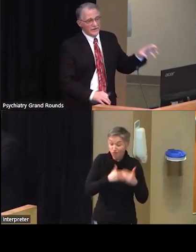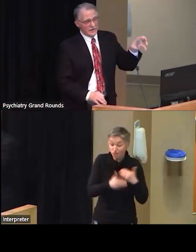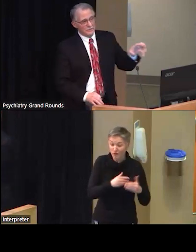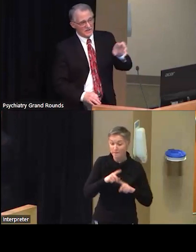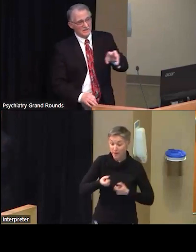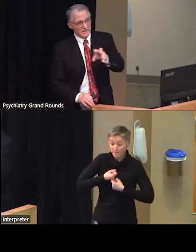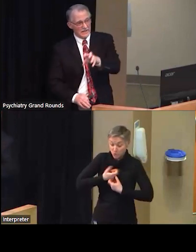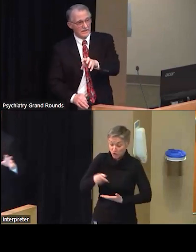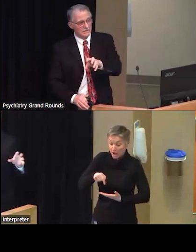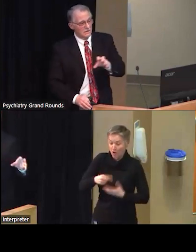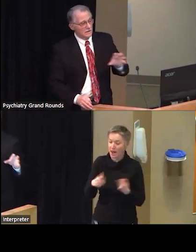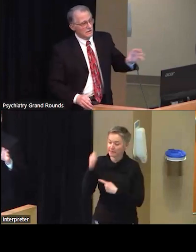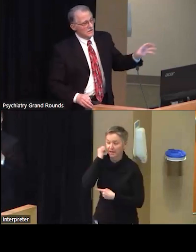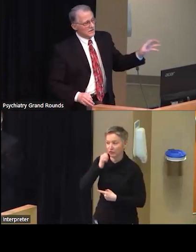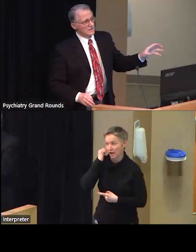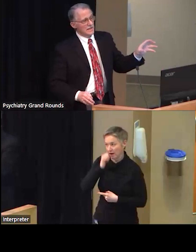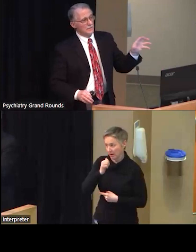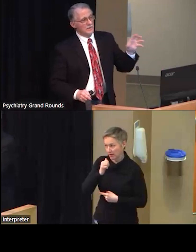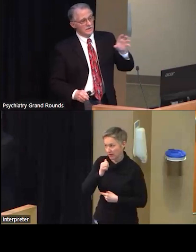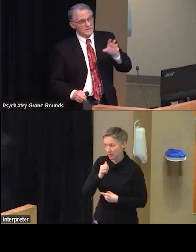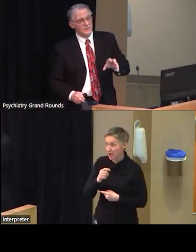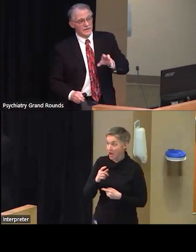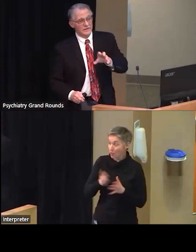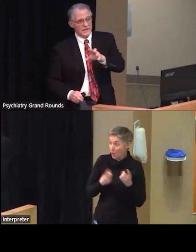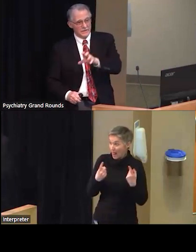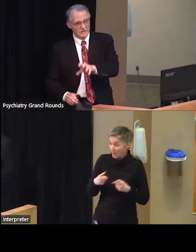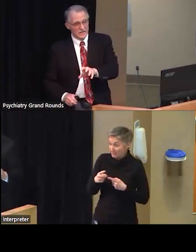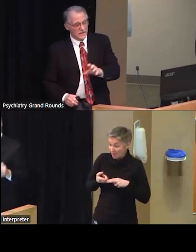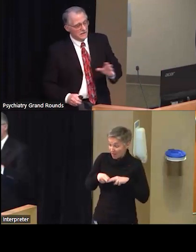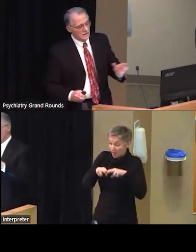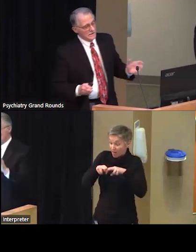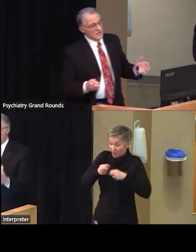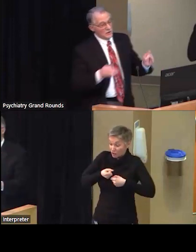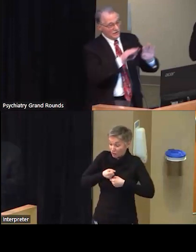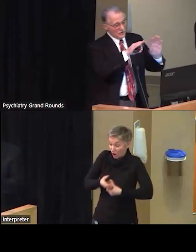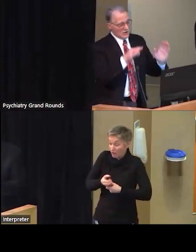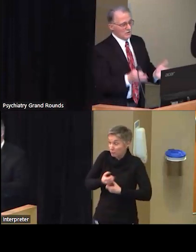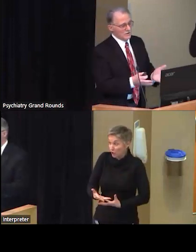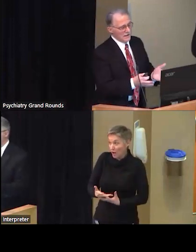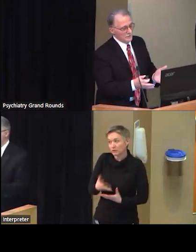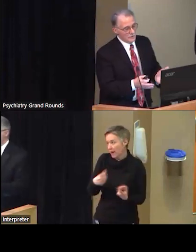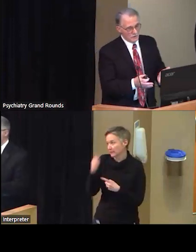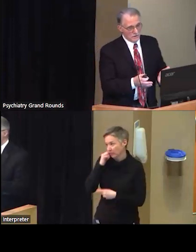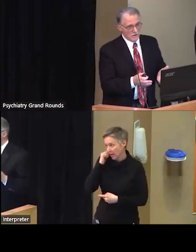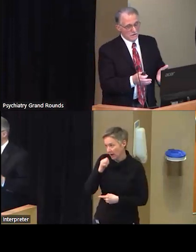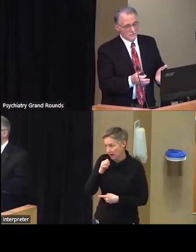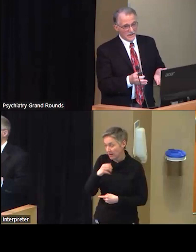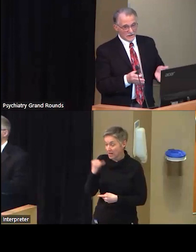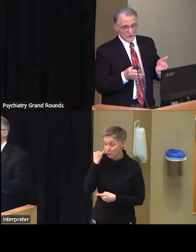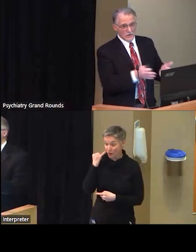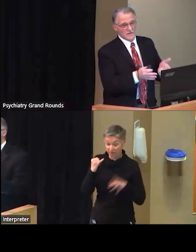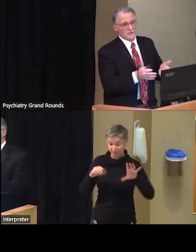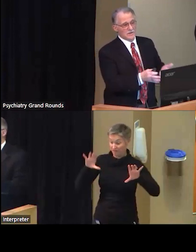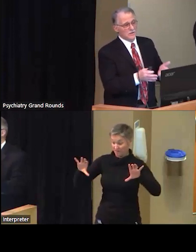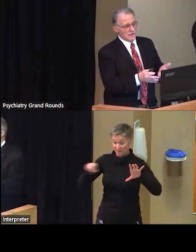But burnout happens every day. The things that happen in burnout happen every day. So if there's overlap,